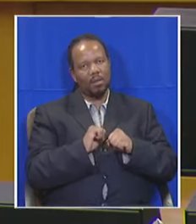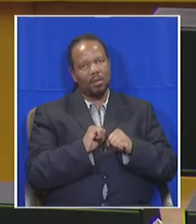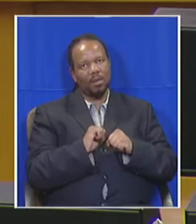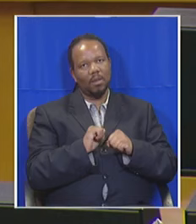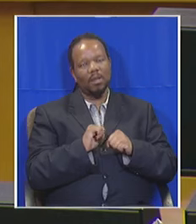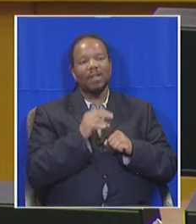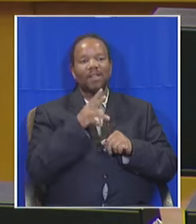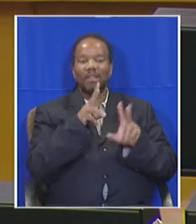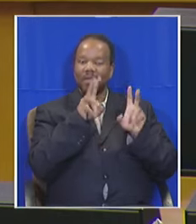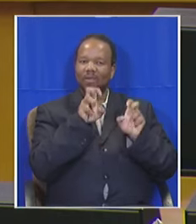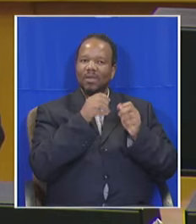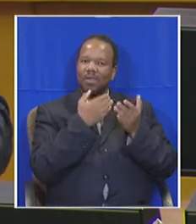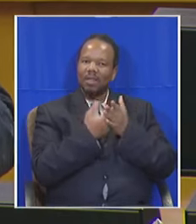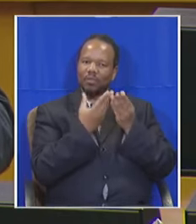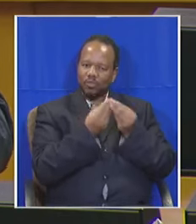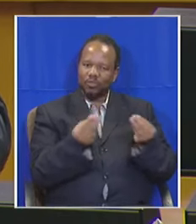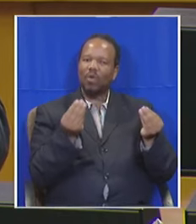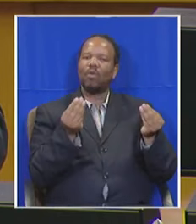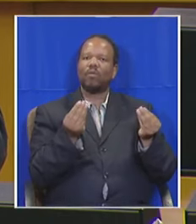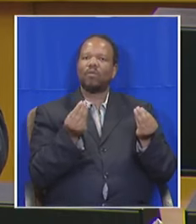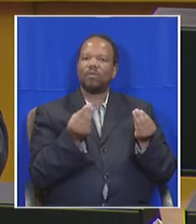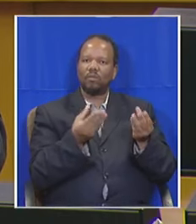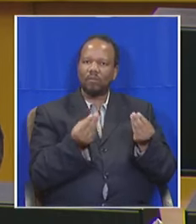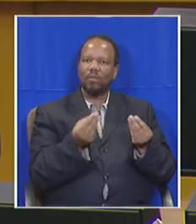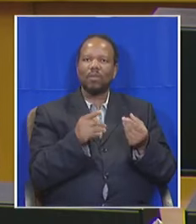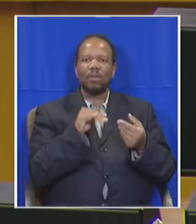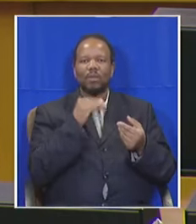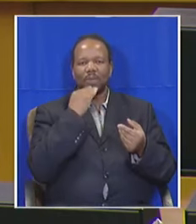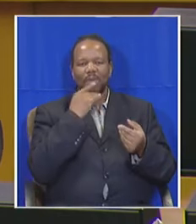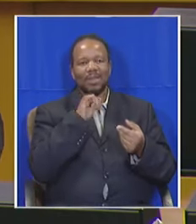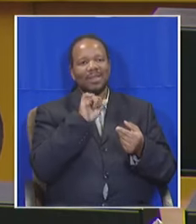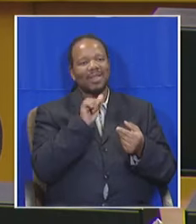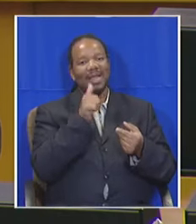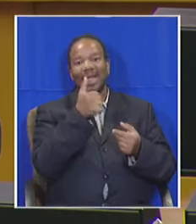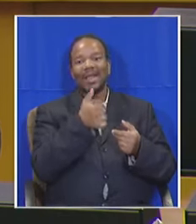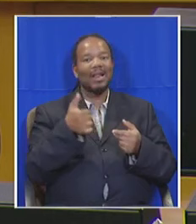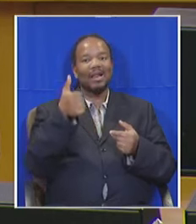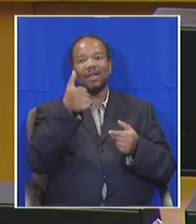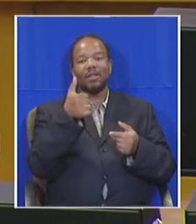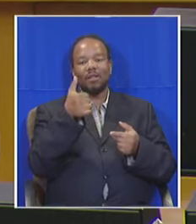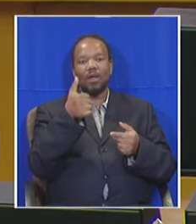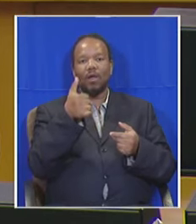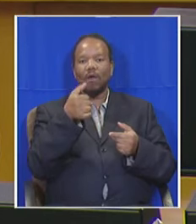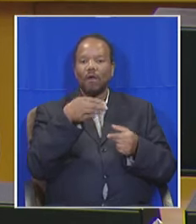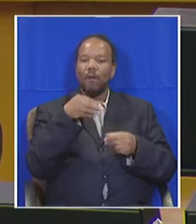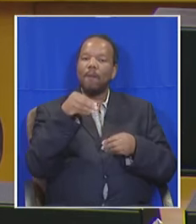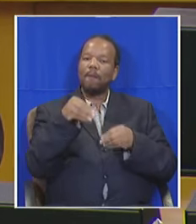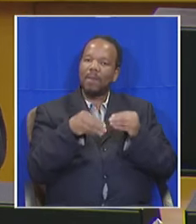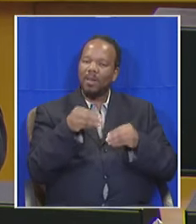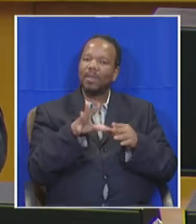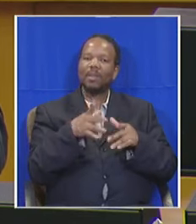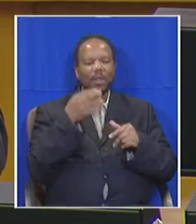matter better. That means that the leadership within the mining industry and within our government must come